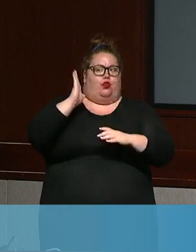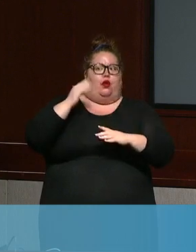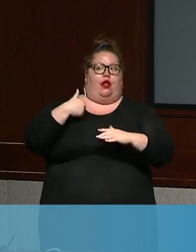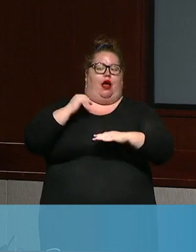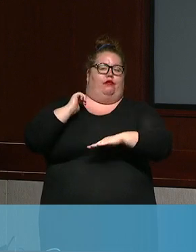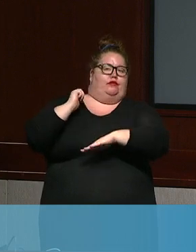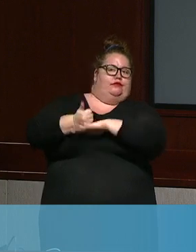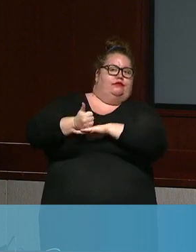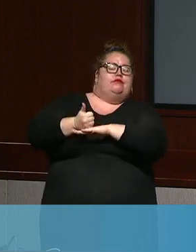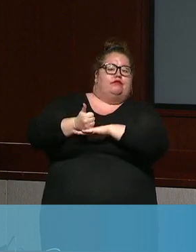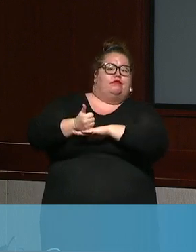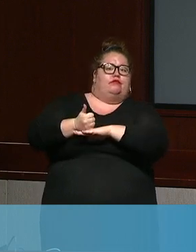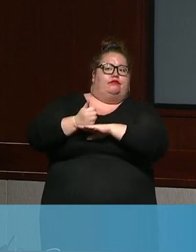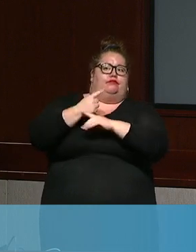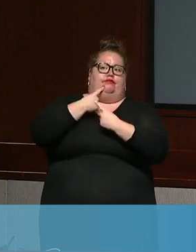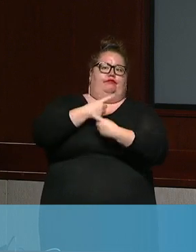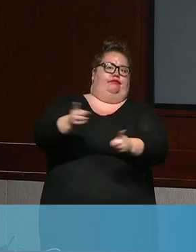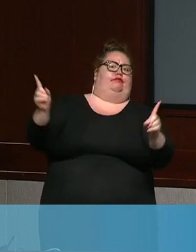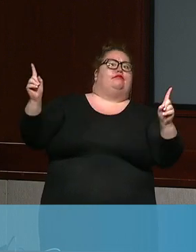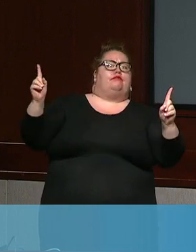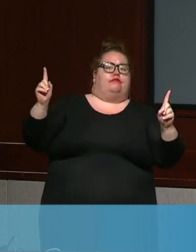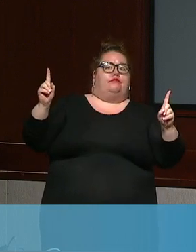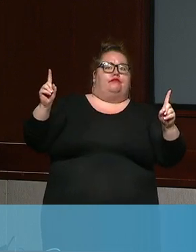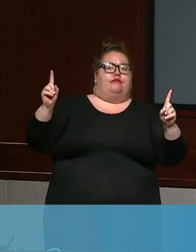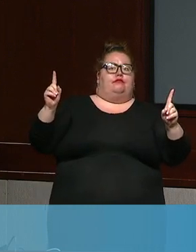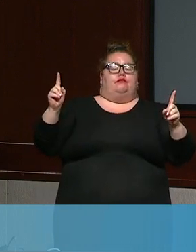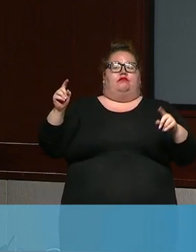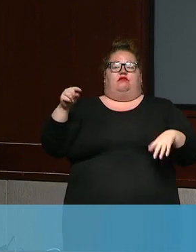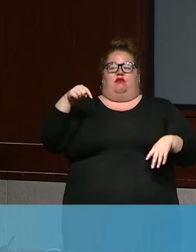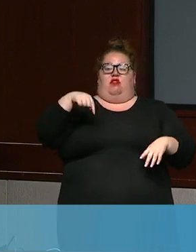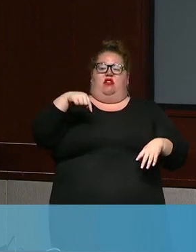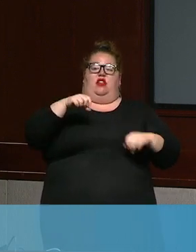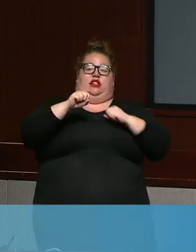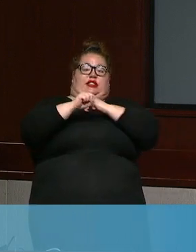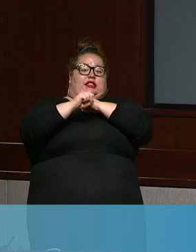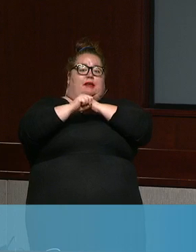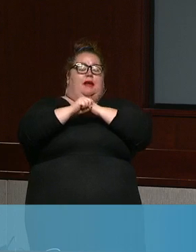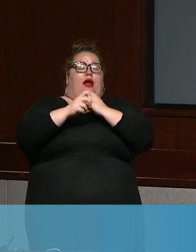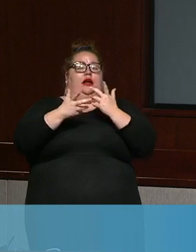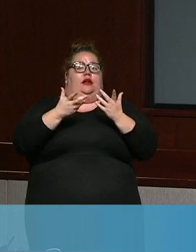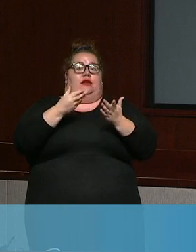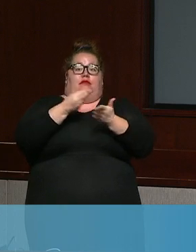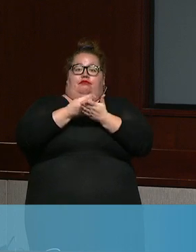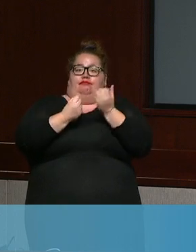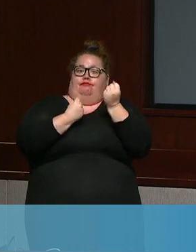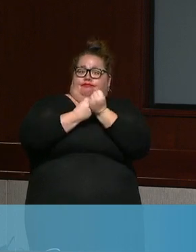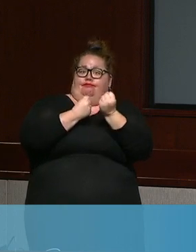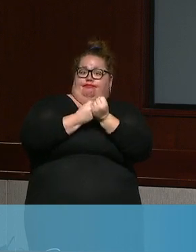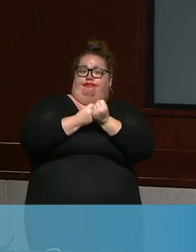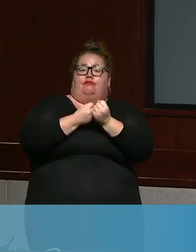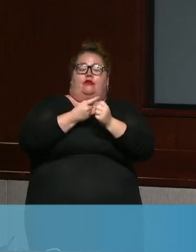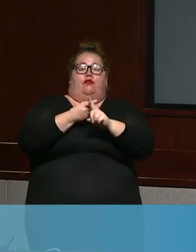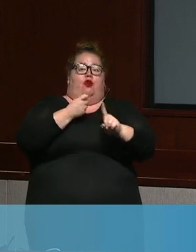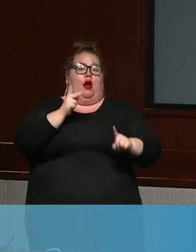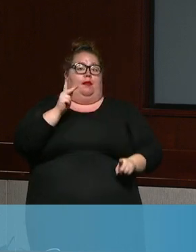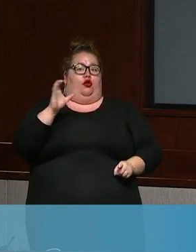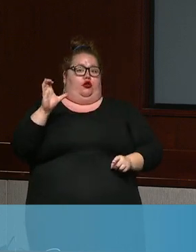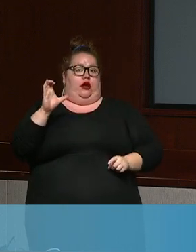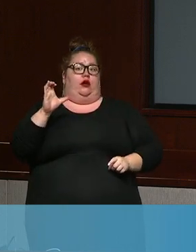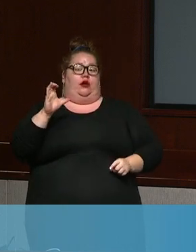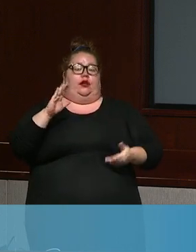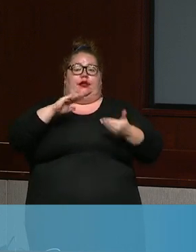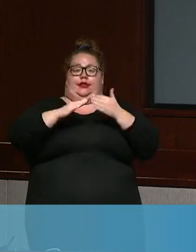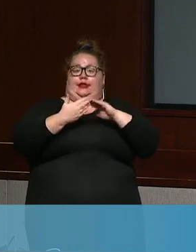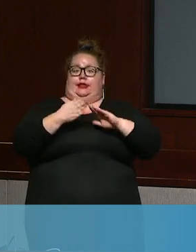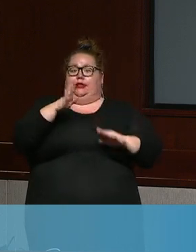messaging in it. Again, this is a campaign that is being funded primarily by the County of Kern and the City of Bakersfield,